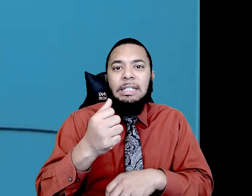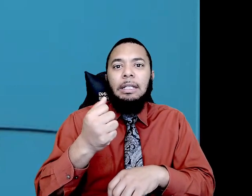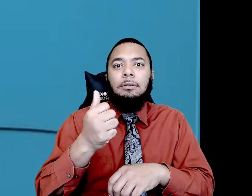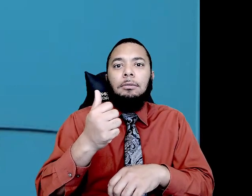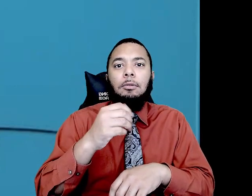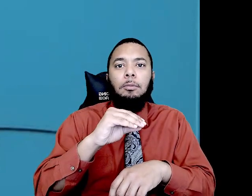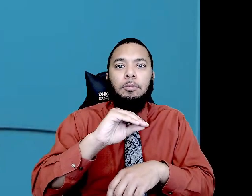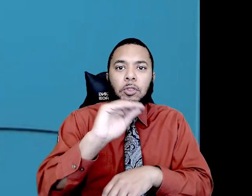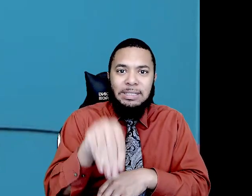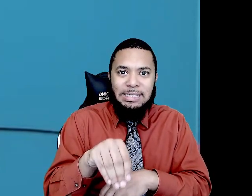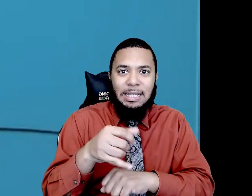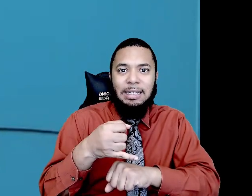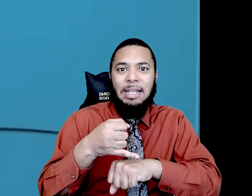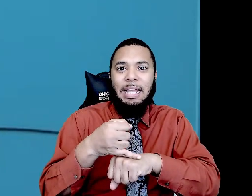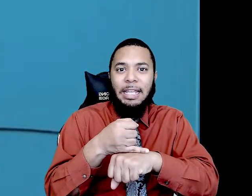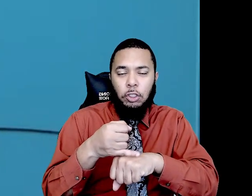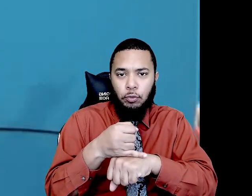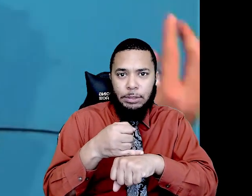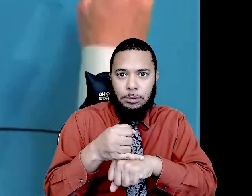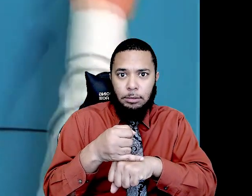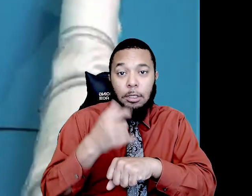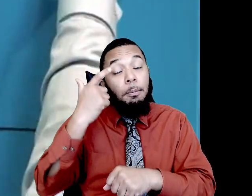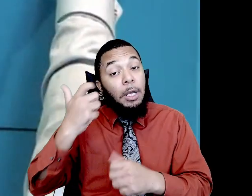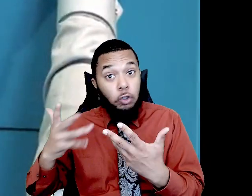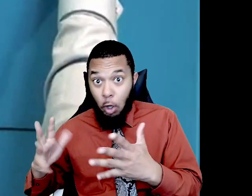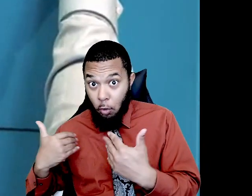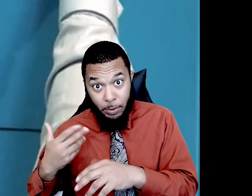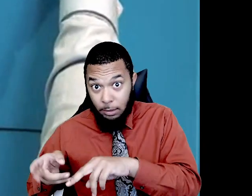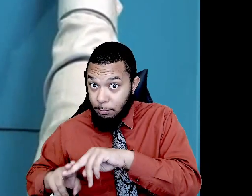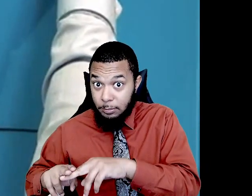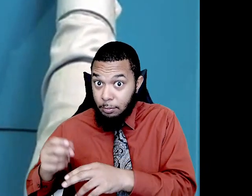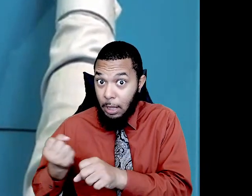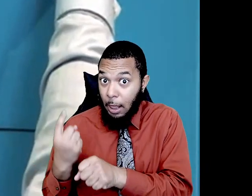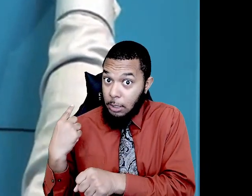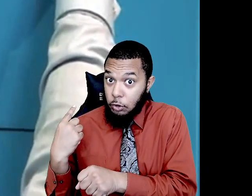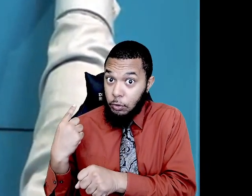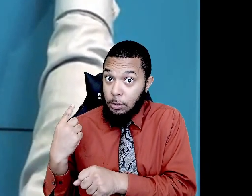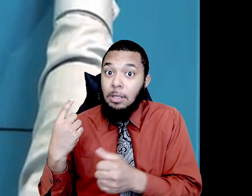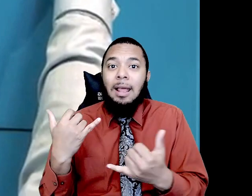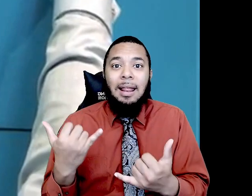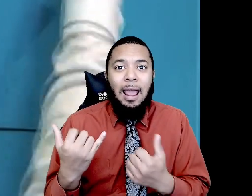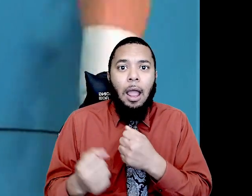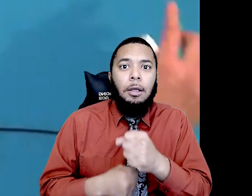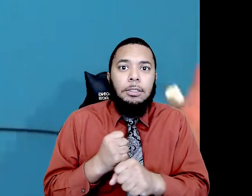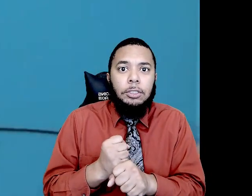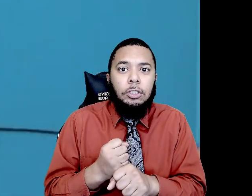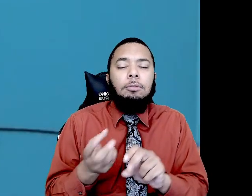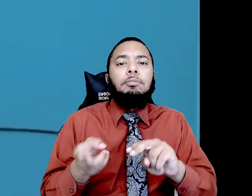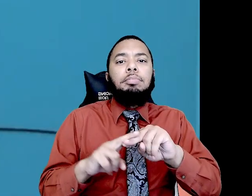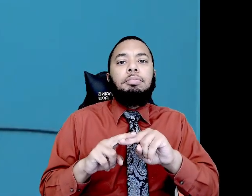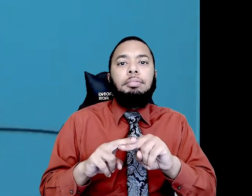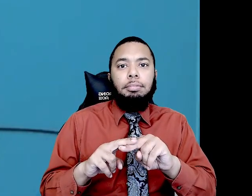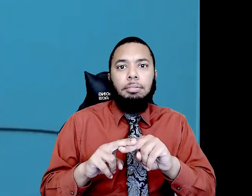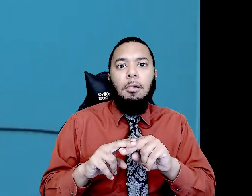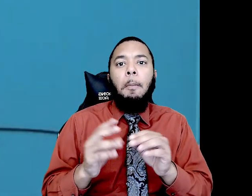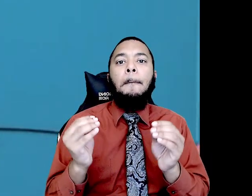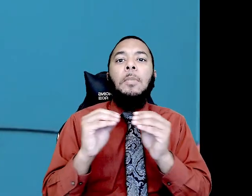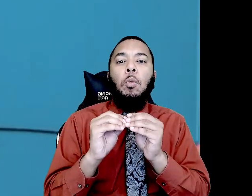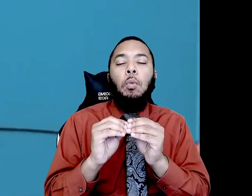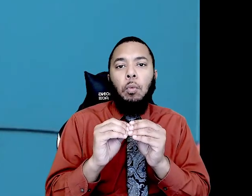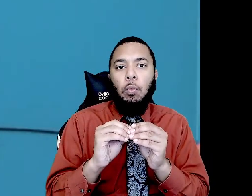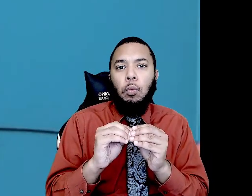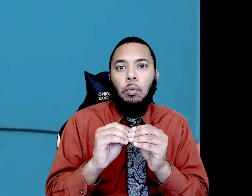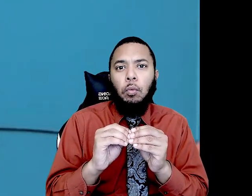Because you already grew it in year one, and now you get to grow it with that extra bit of money in year two. So what does that